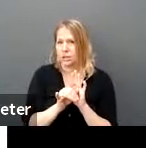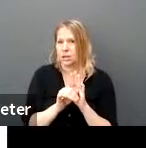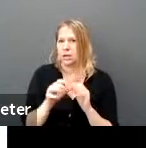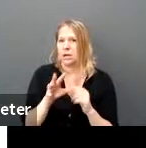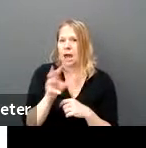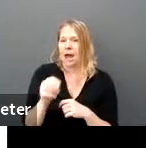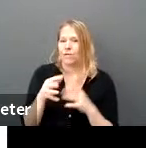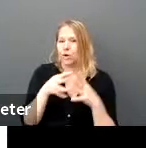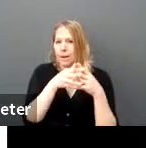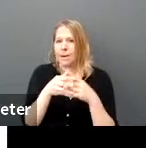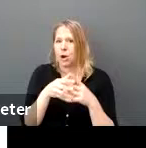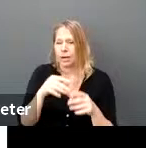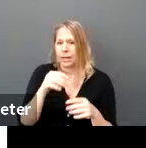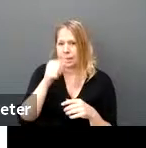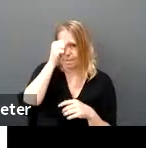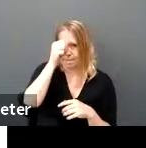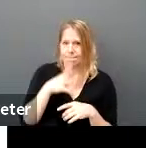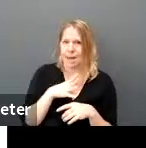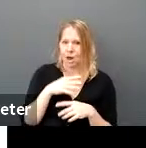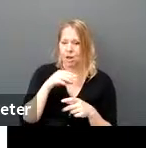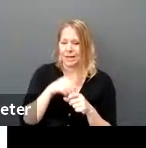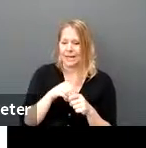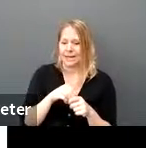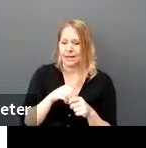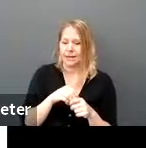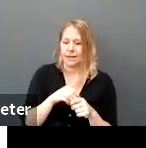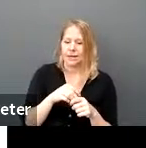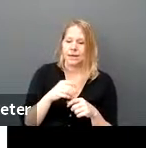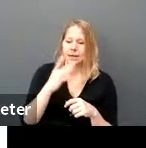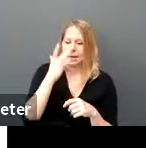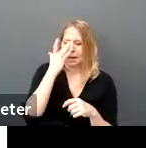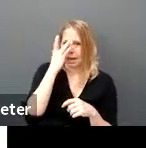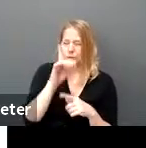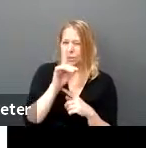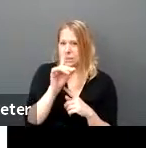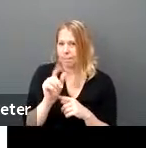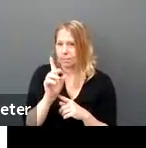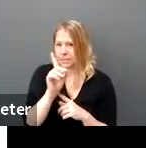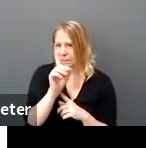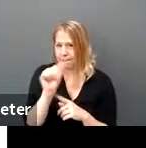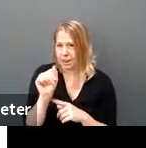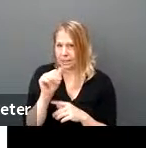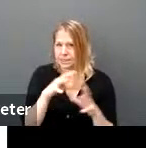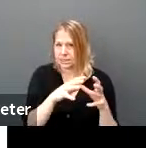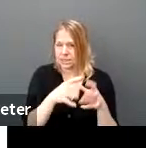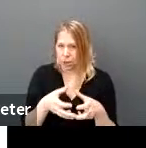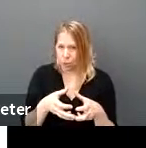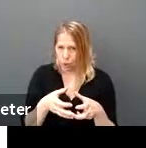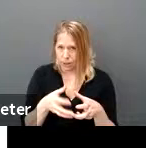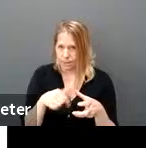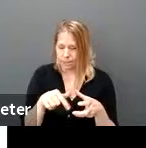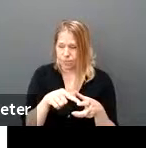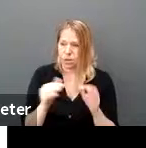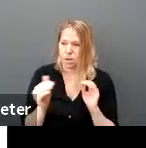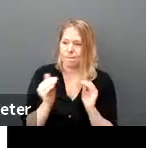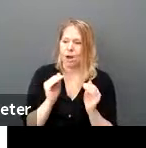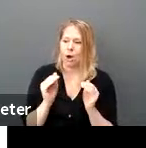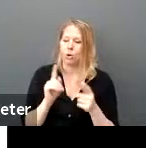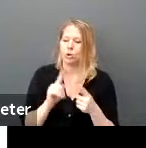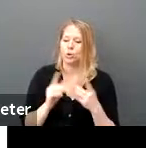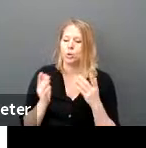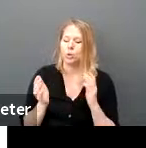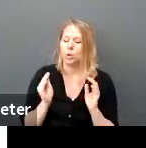of African-American males in the intellectual disabilities category. and typically compared